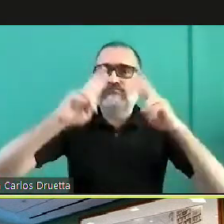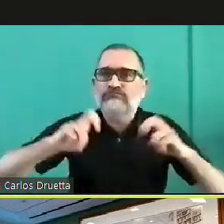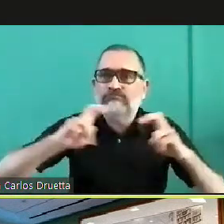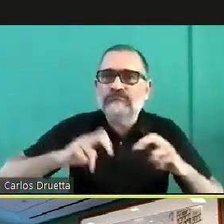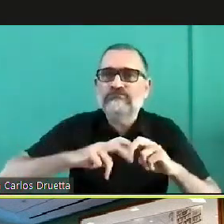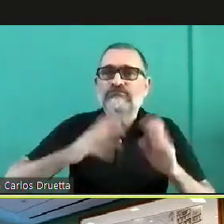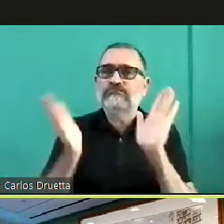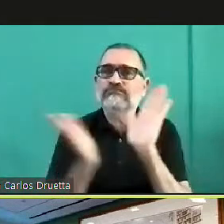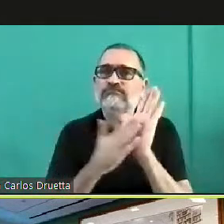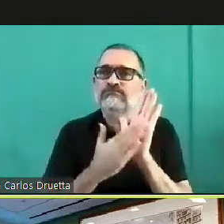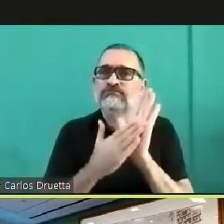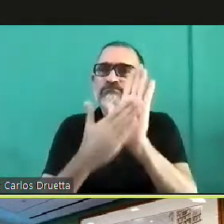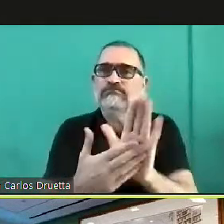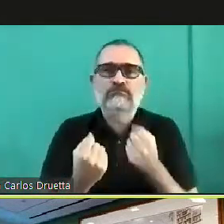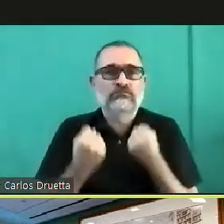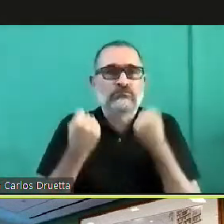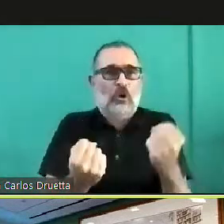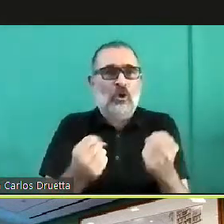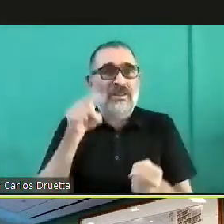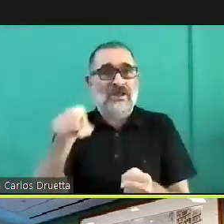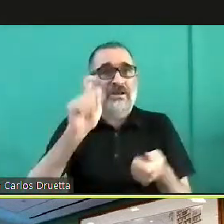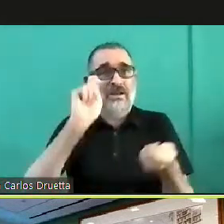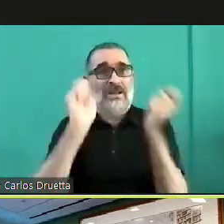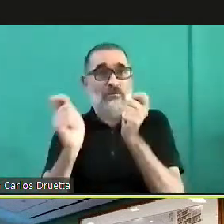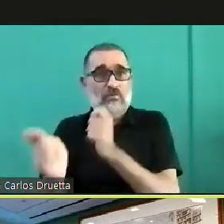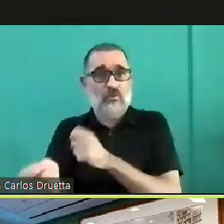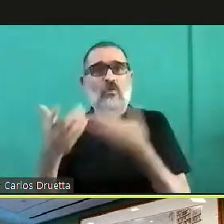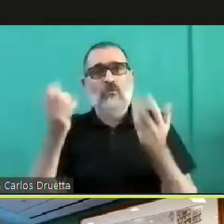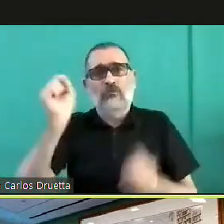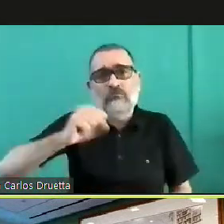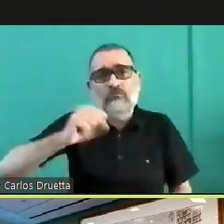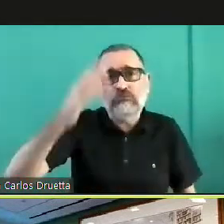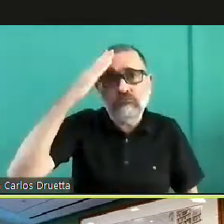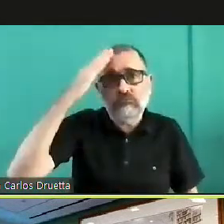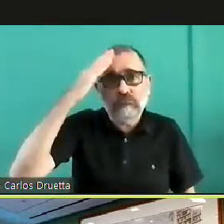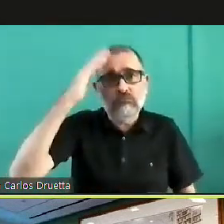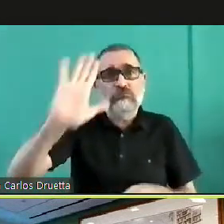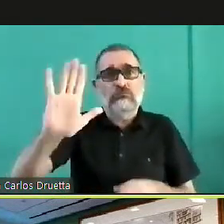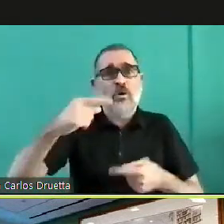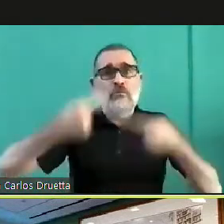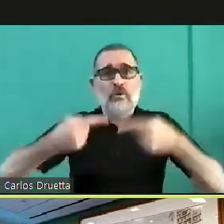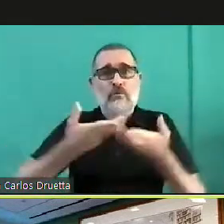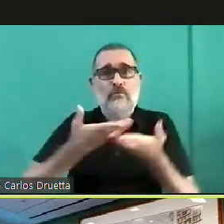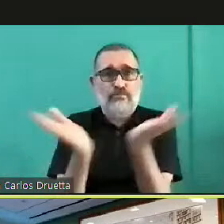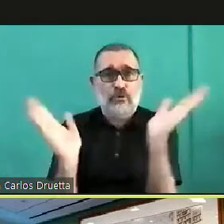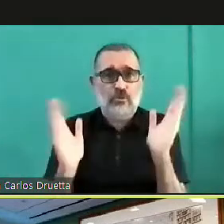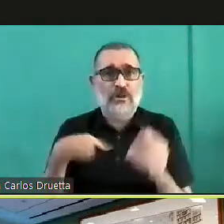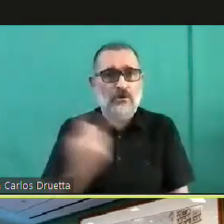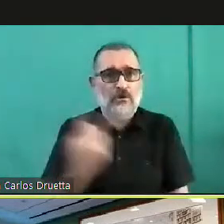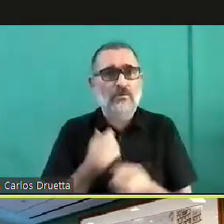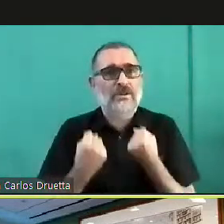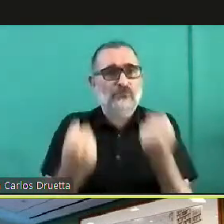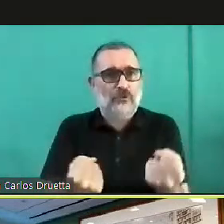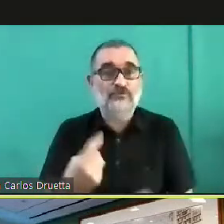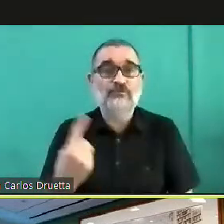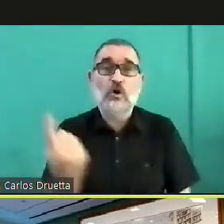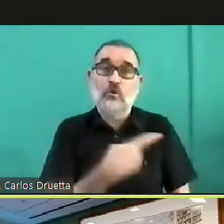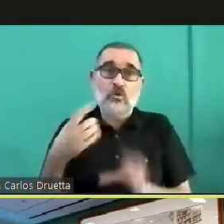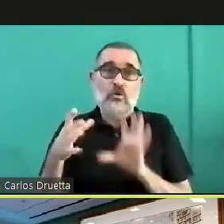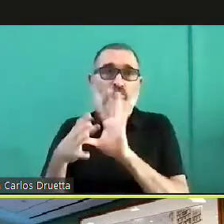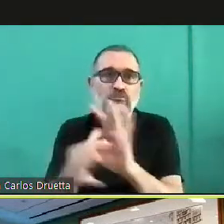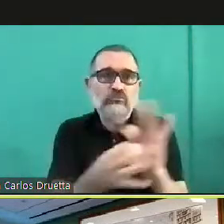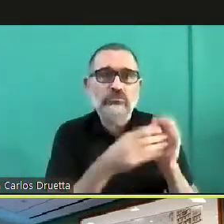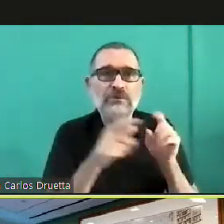against these very powerful sources. For this, again, we need a strong multi-sectoral approach, and I'm delighted by the